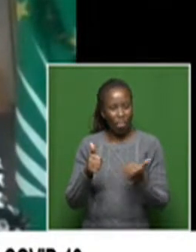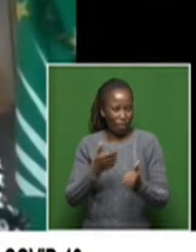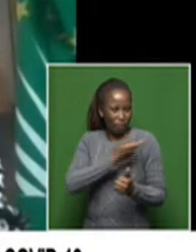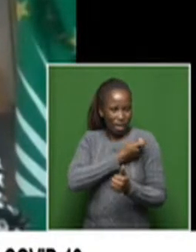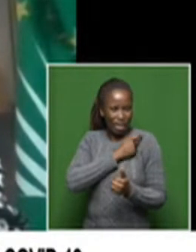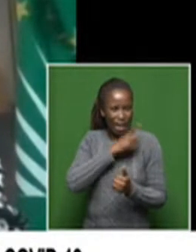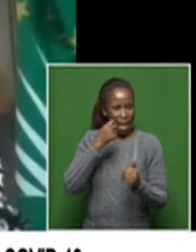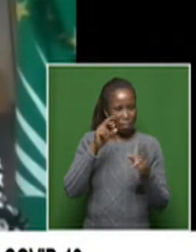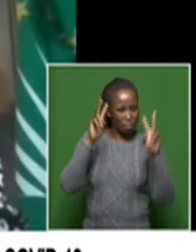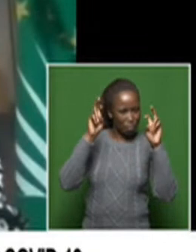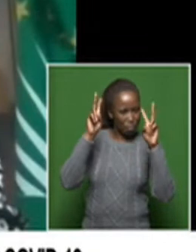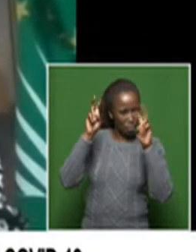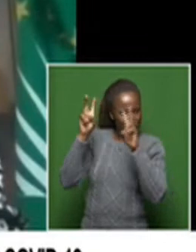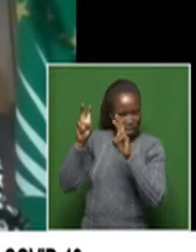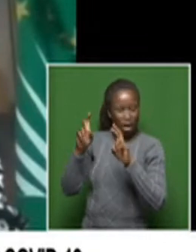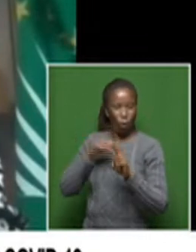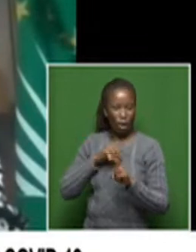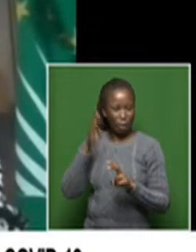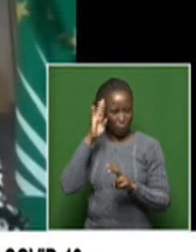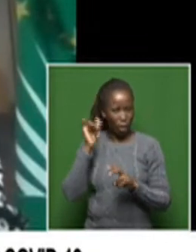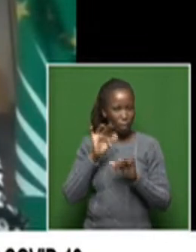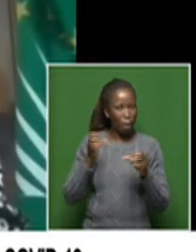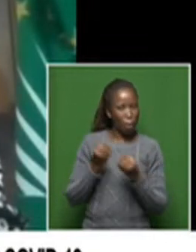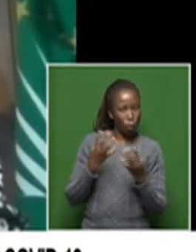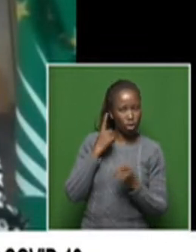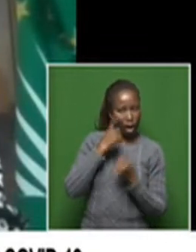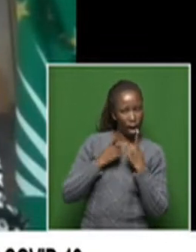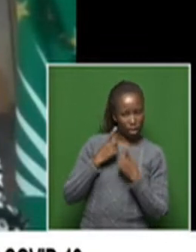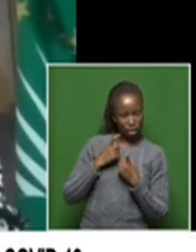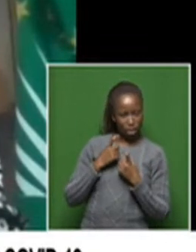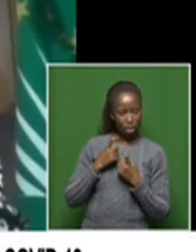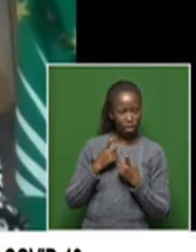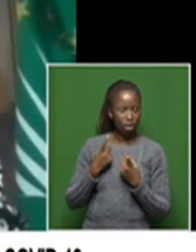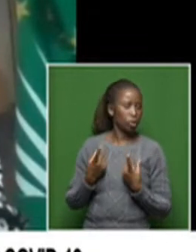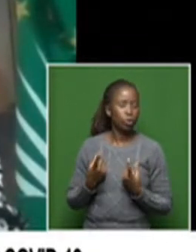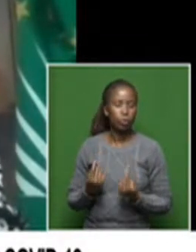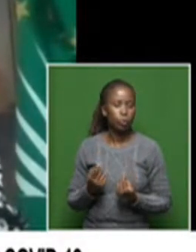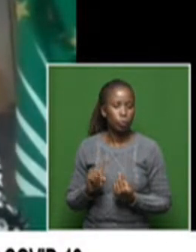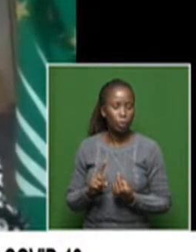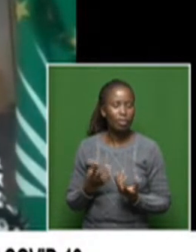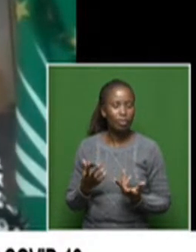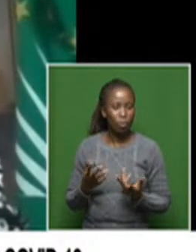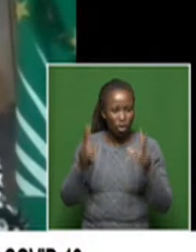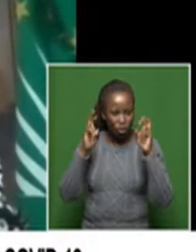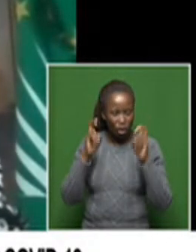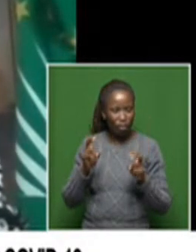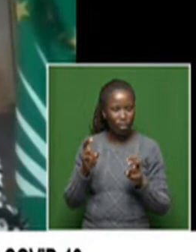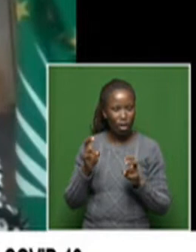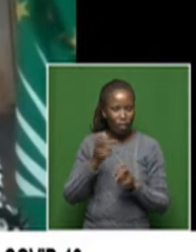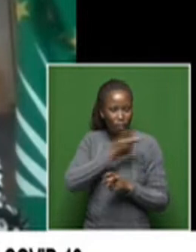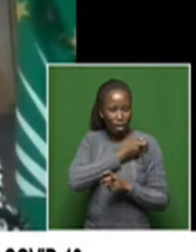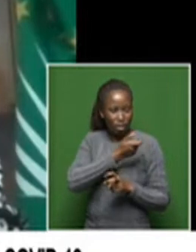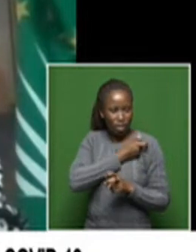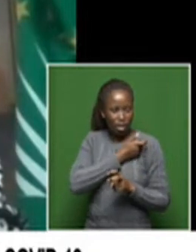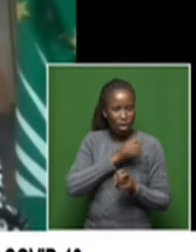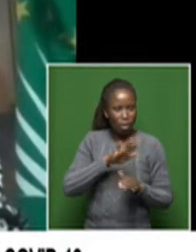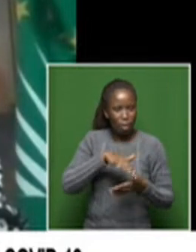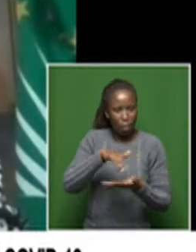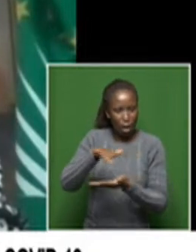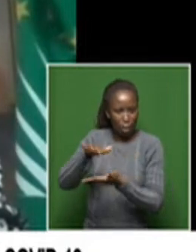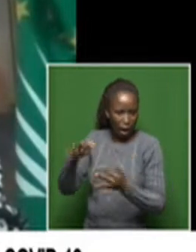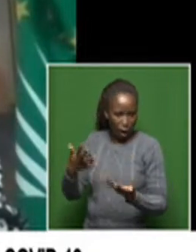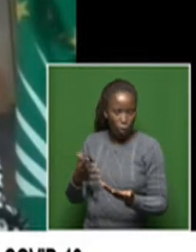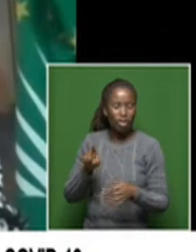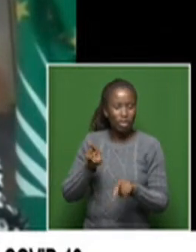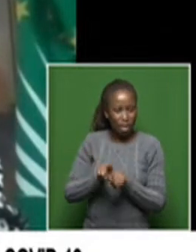many people have been asking questions about what is it that we are doing in terms of the vaccine rollout, or even bringing more other